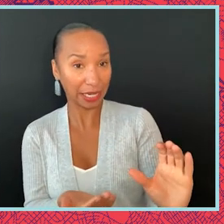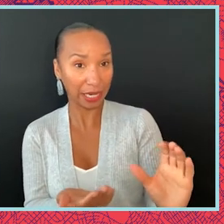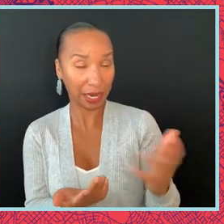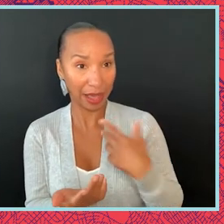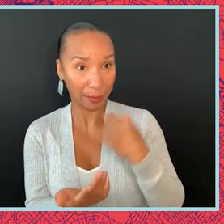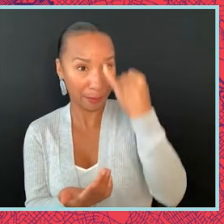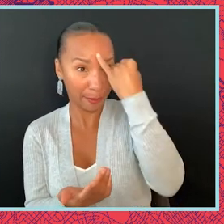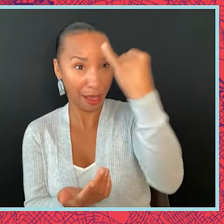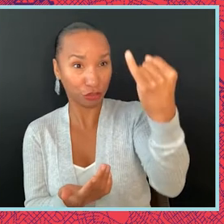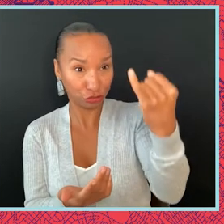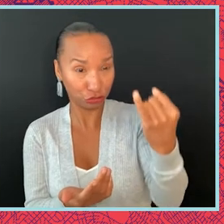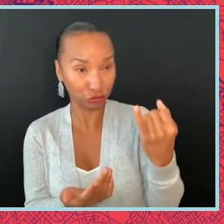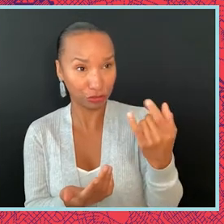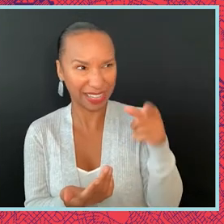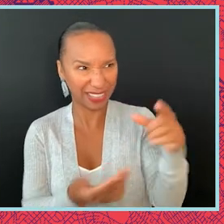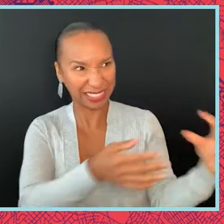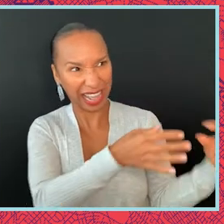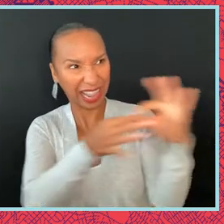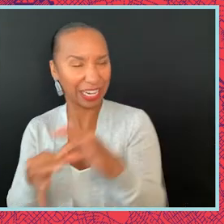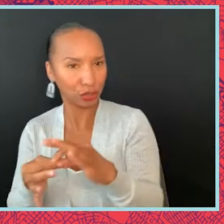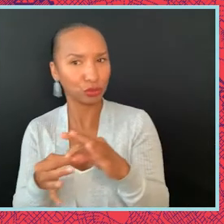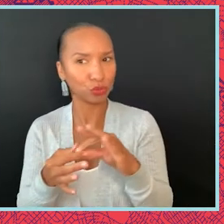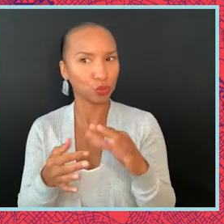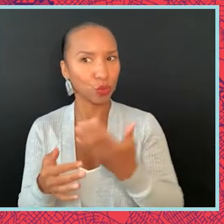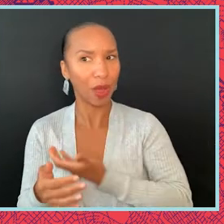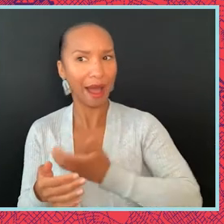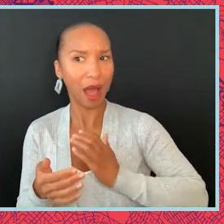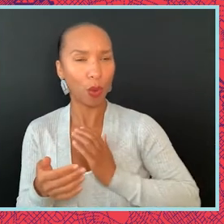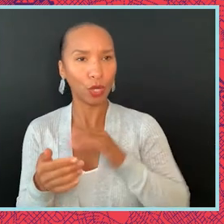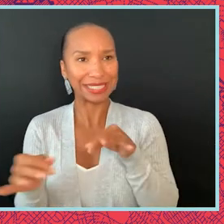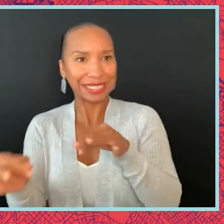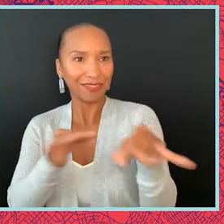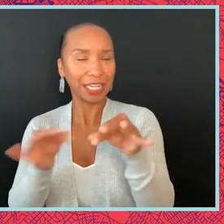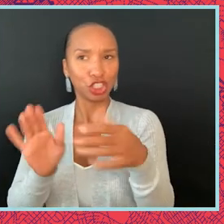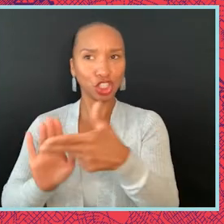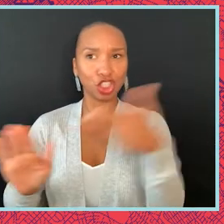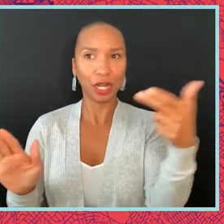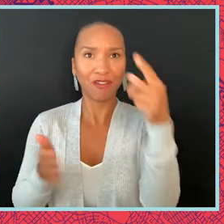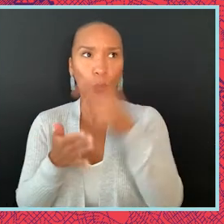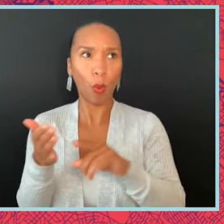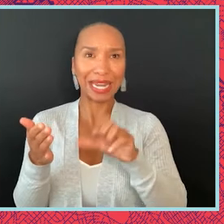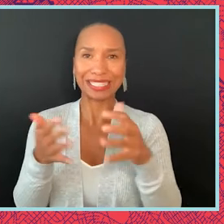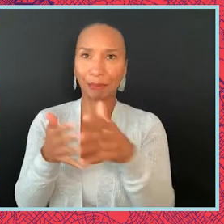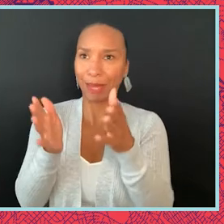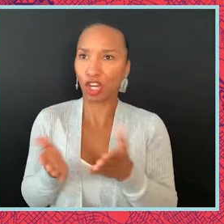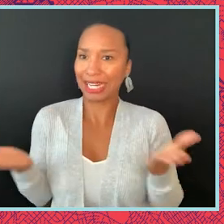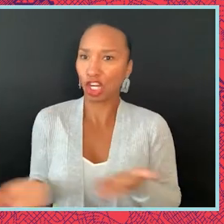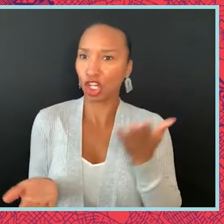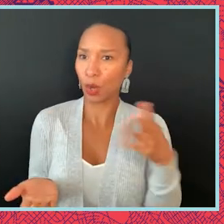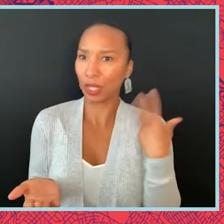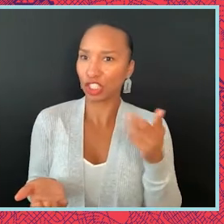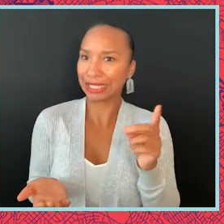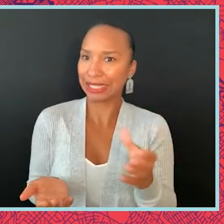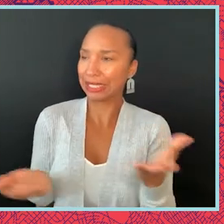know, would imagine has some links to how we sort of define American here in the District of Columbia, and